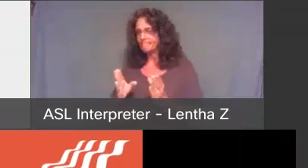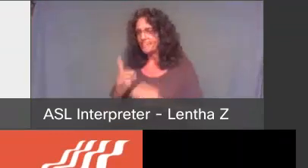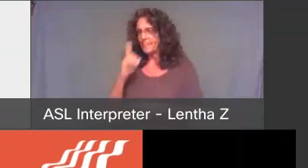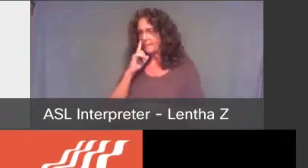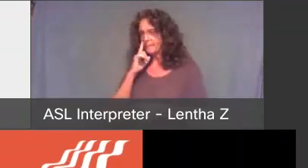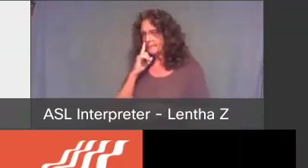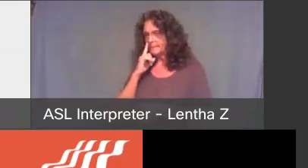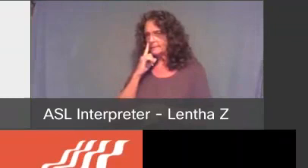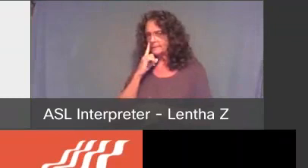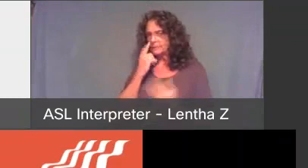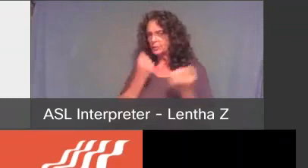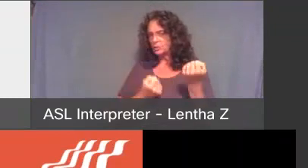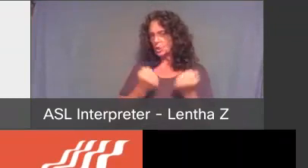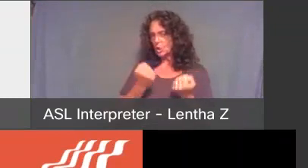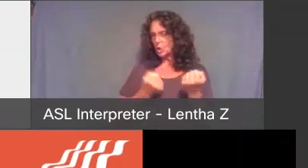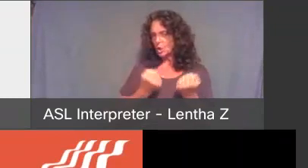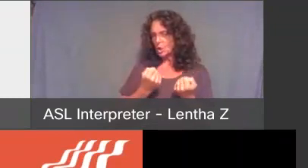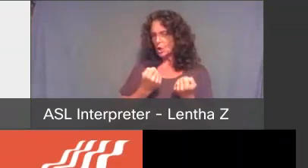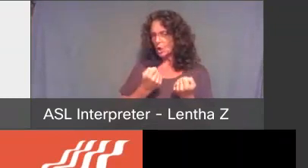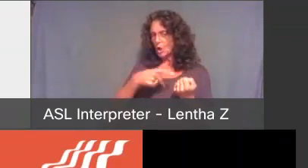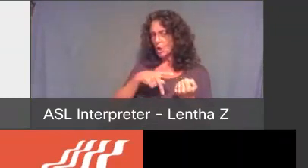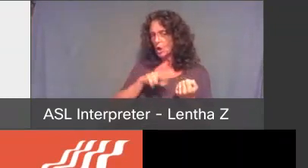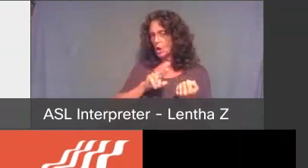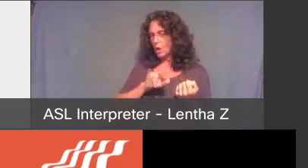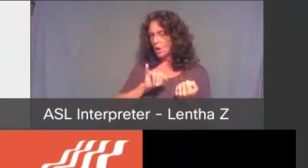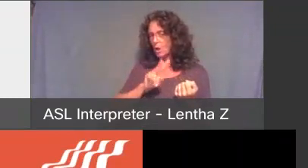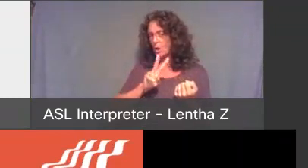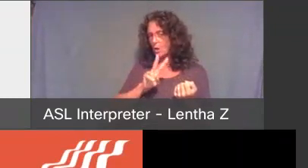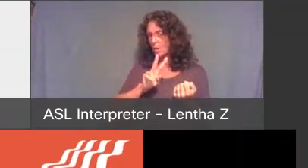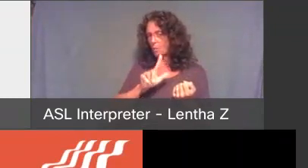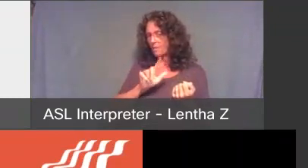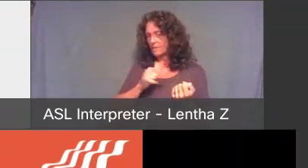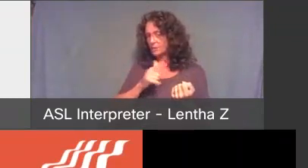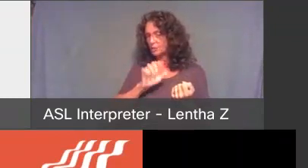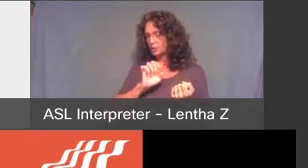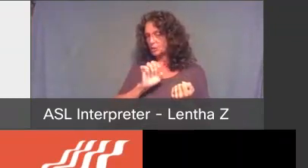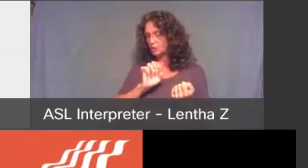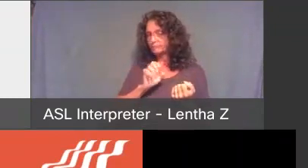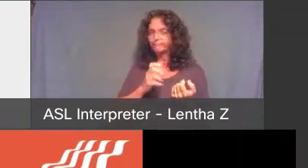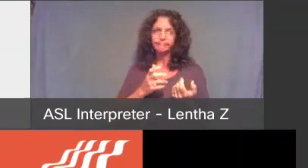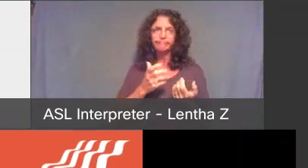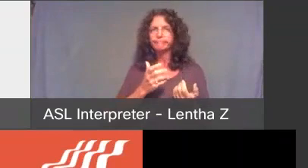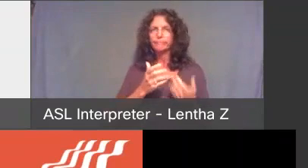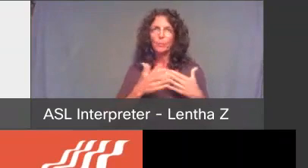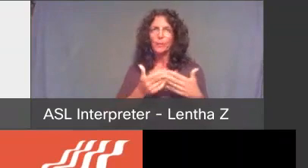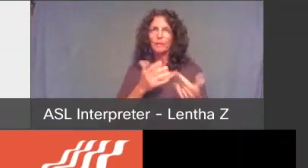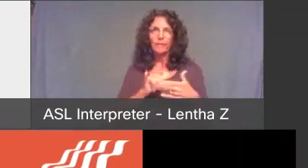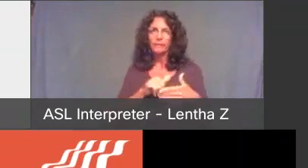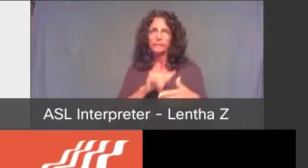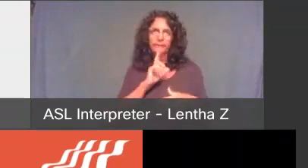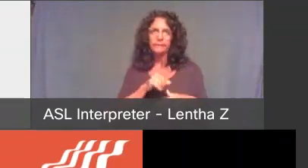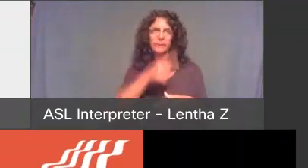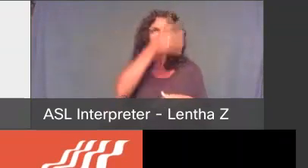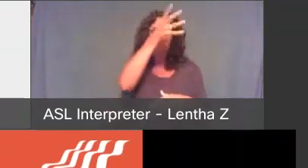car as having privilege of any kind, so whether we're talking about privilege as being a man or being